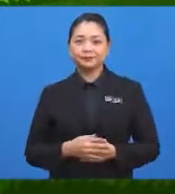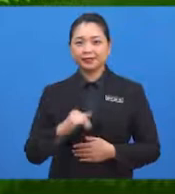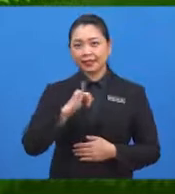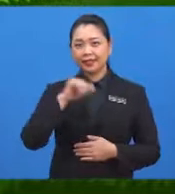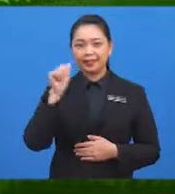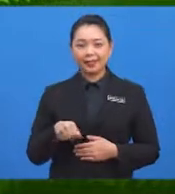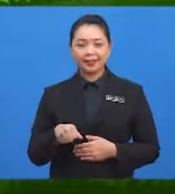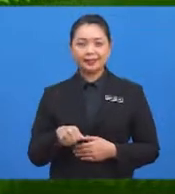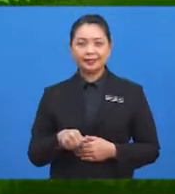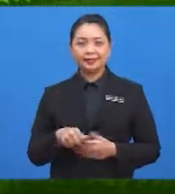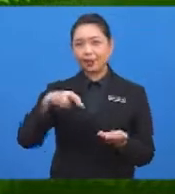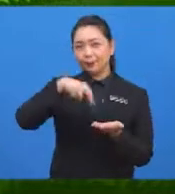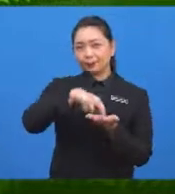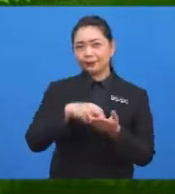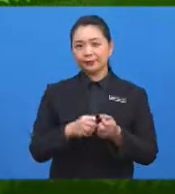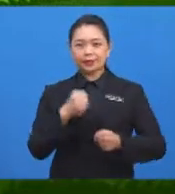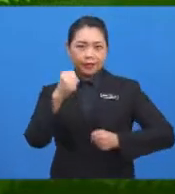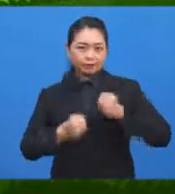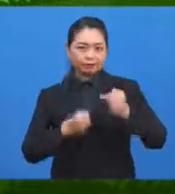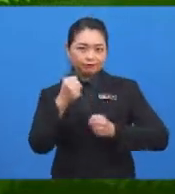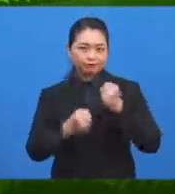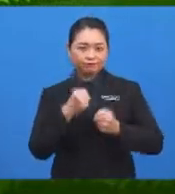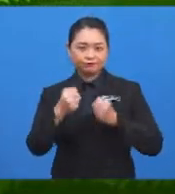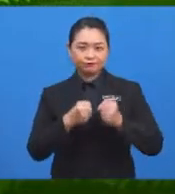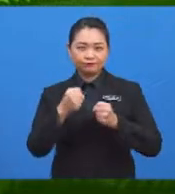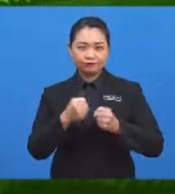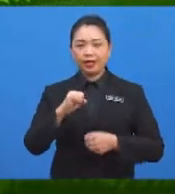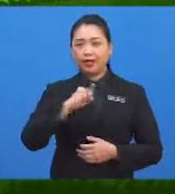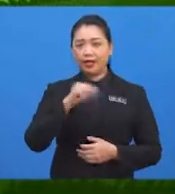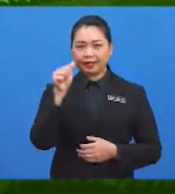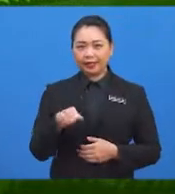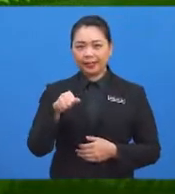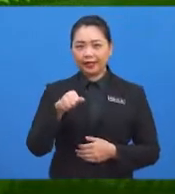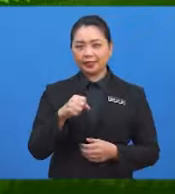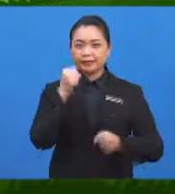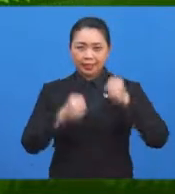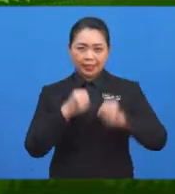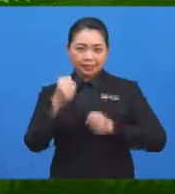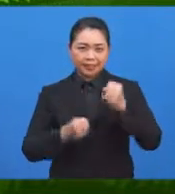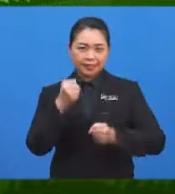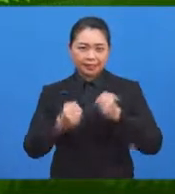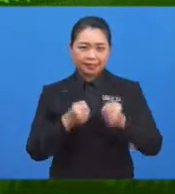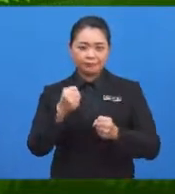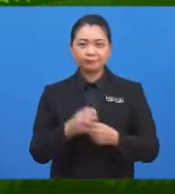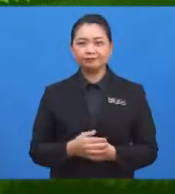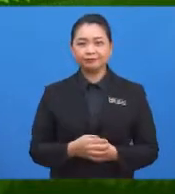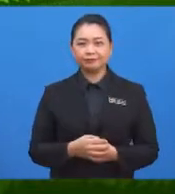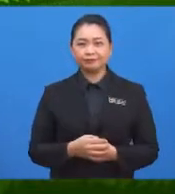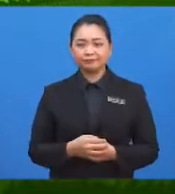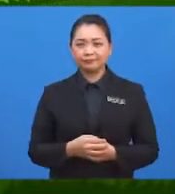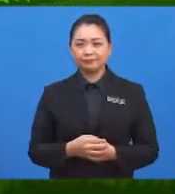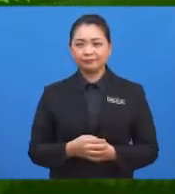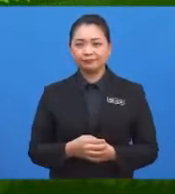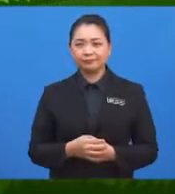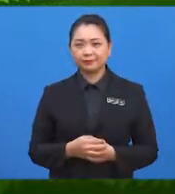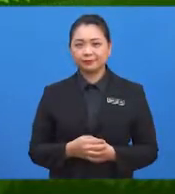I can jump. Run, I can run. Run, I can run. Run,